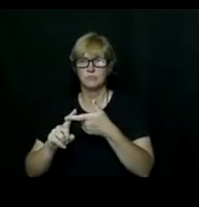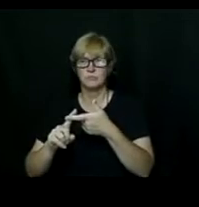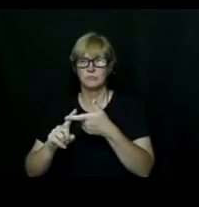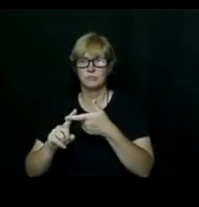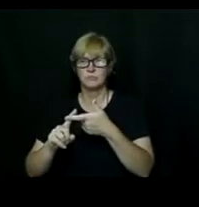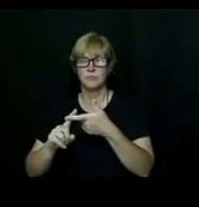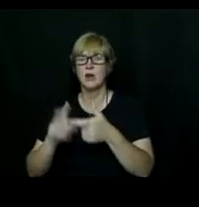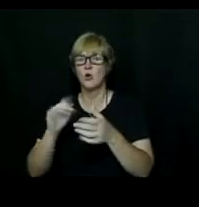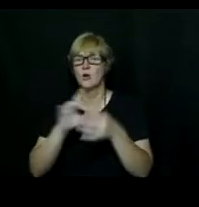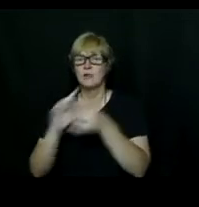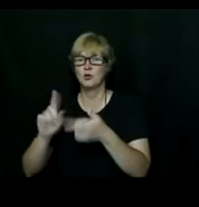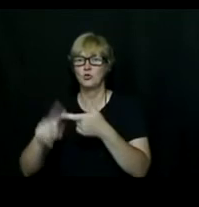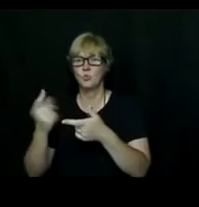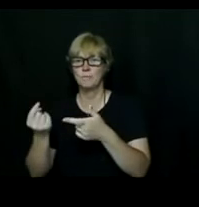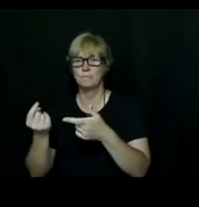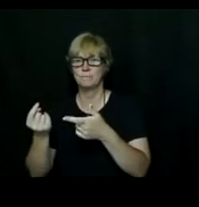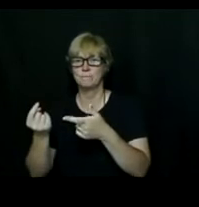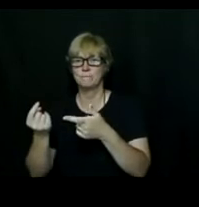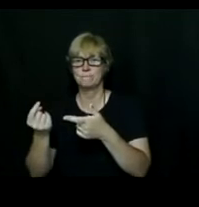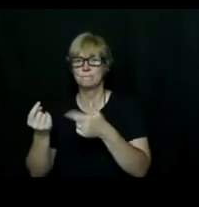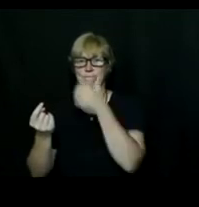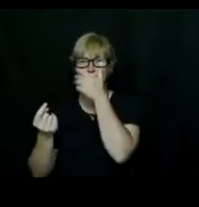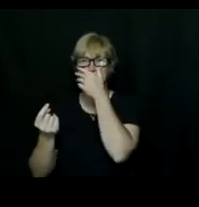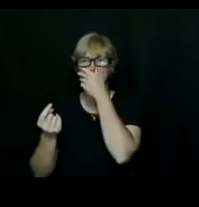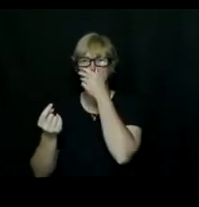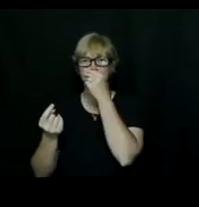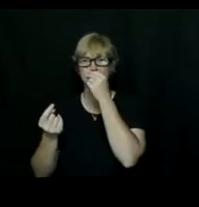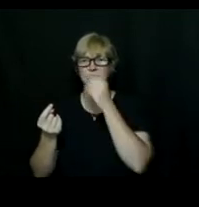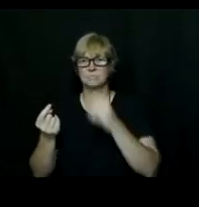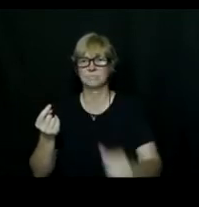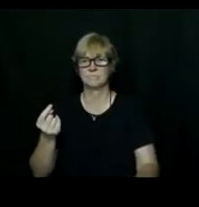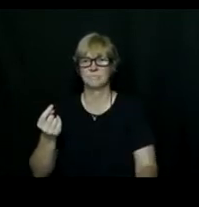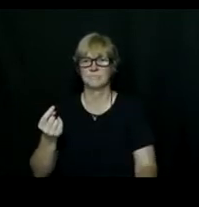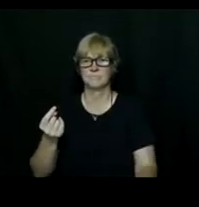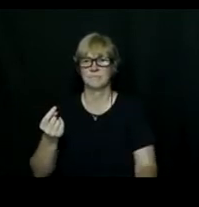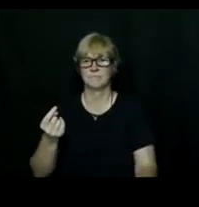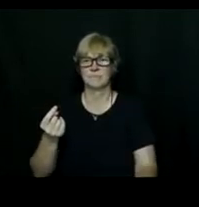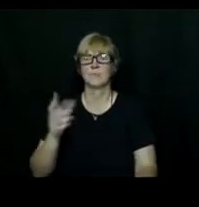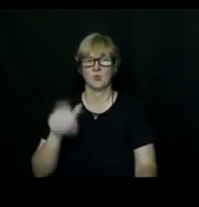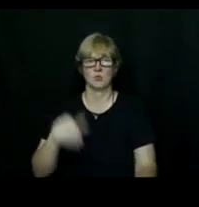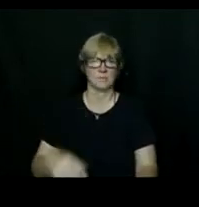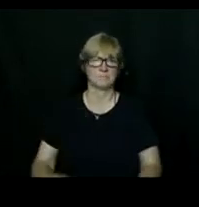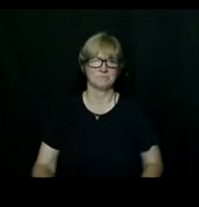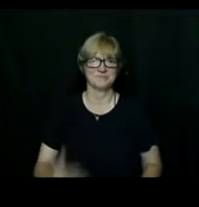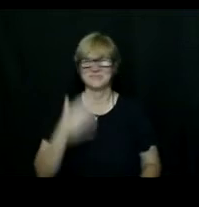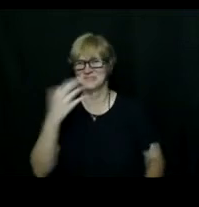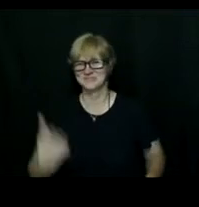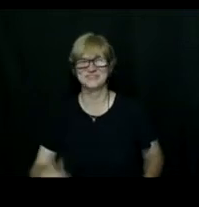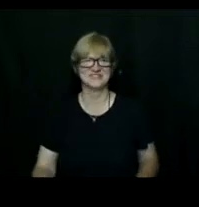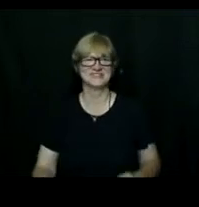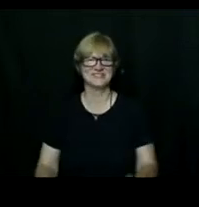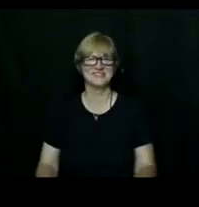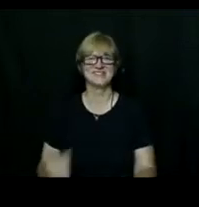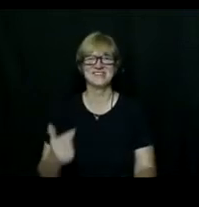finger dexterity didn't. What's also interesting, but I'm actually really happy that Amandine finds something similar. I did not find